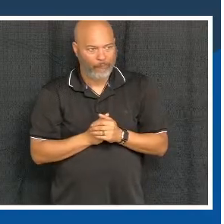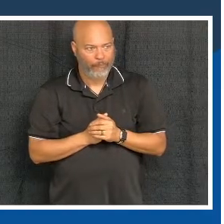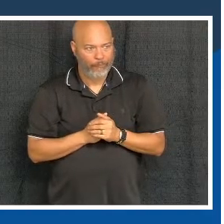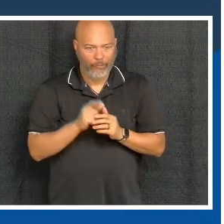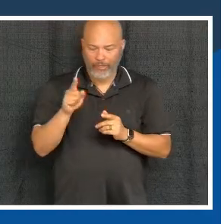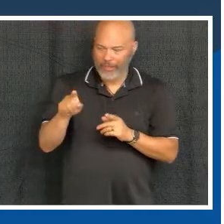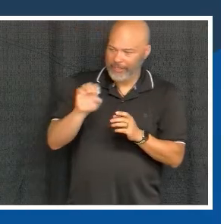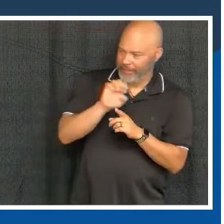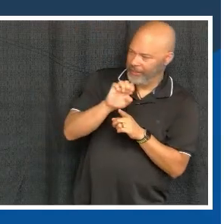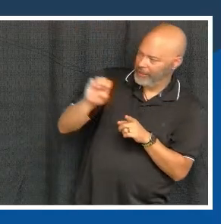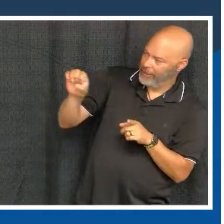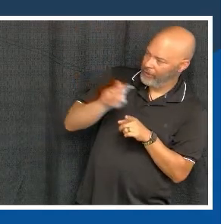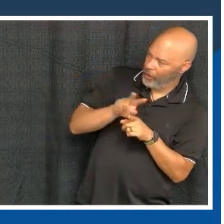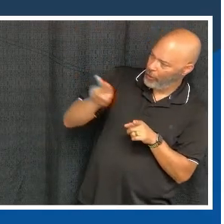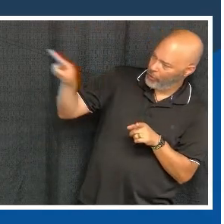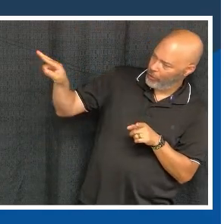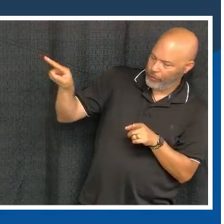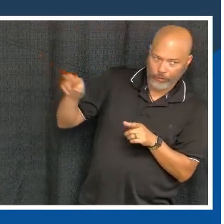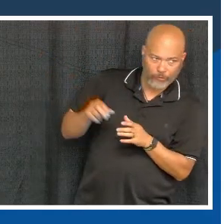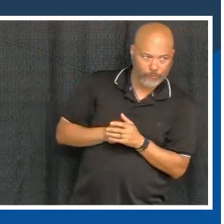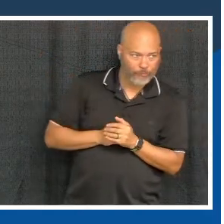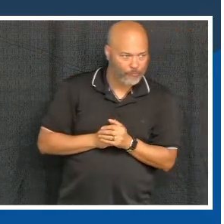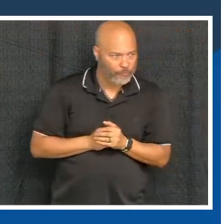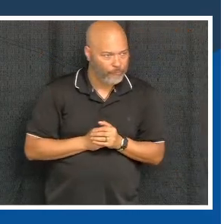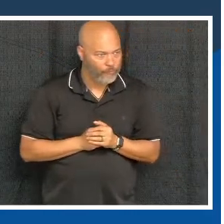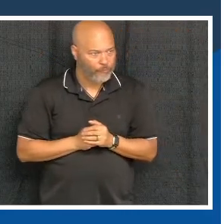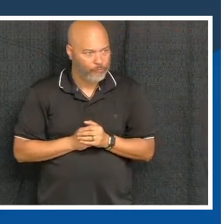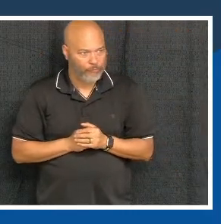And to the east, property is on your right.